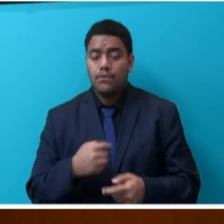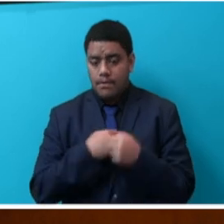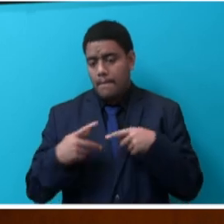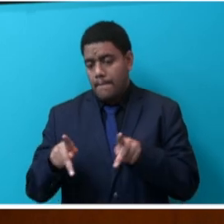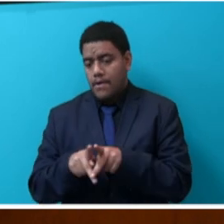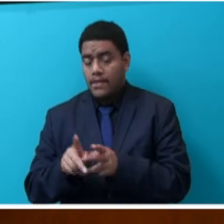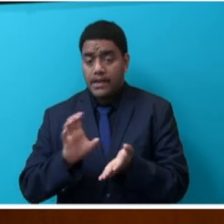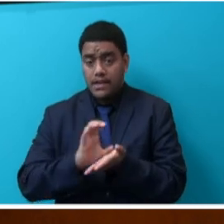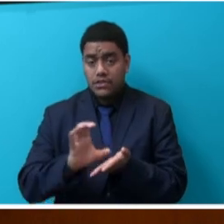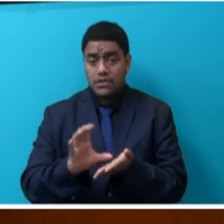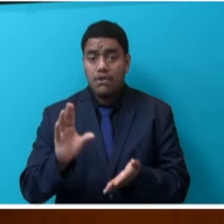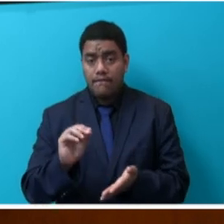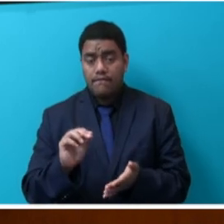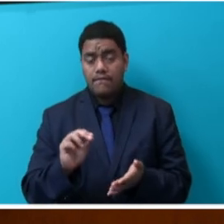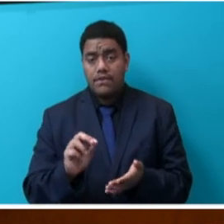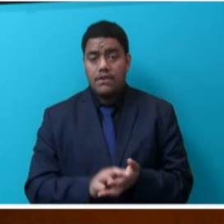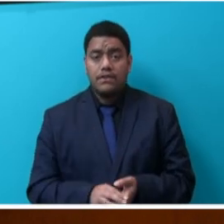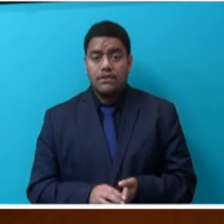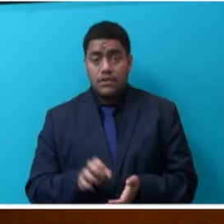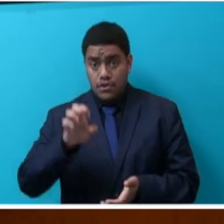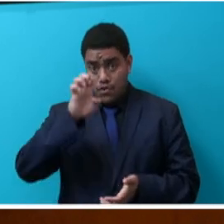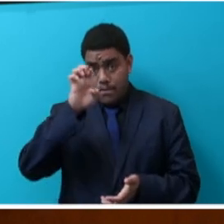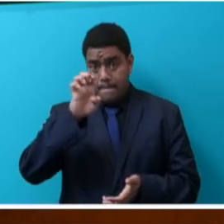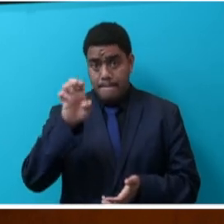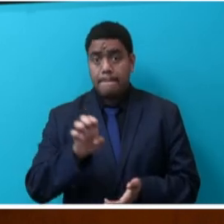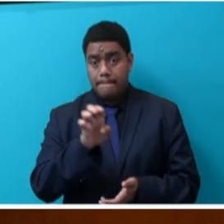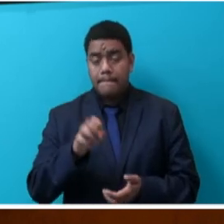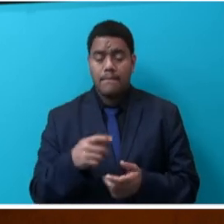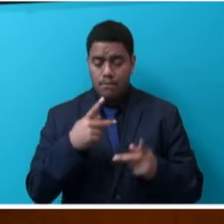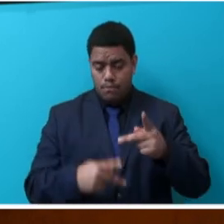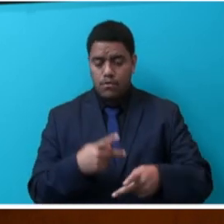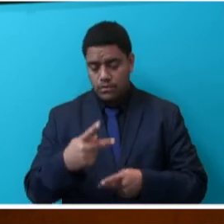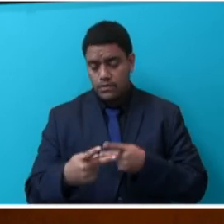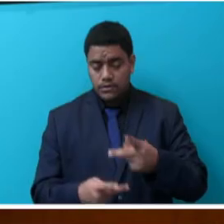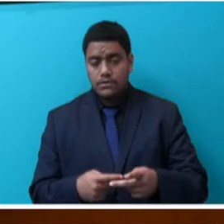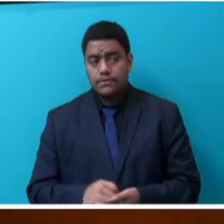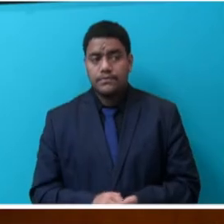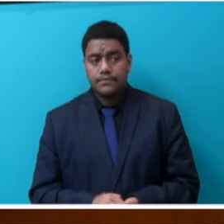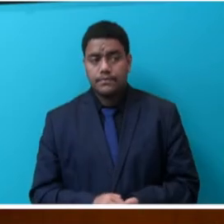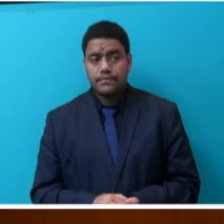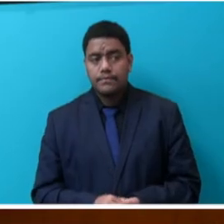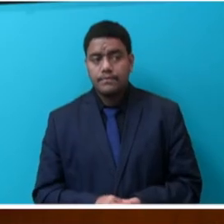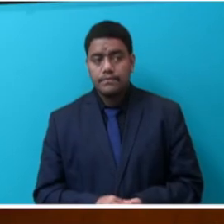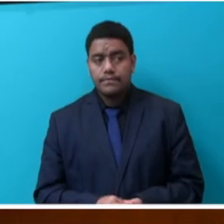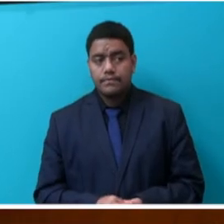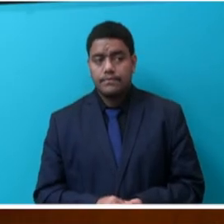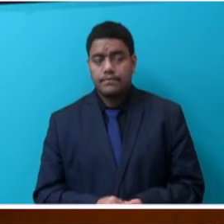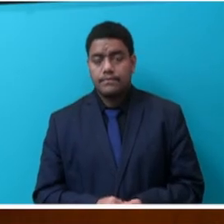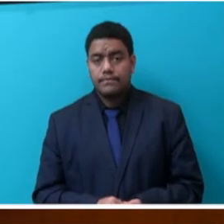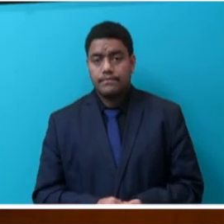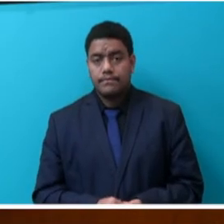of Europe for that, and we will then look at ratification processes which will be tabled before this August House.